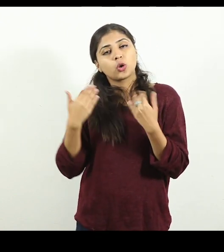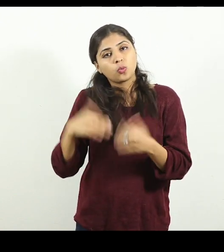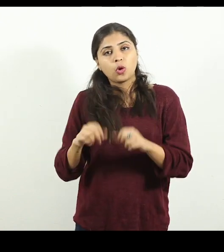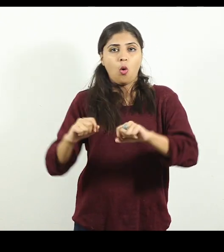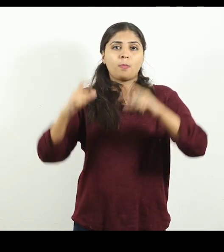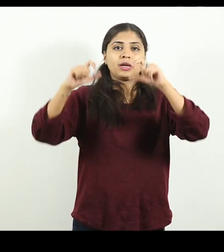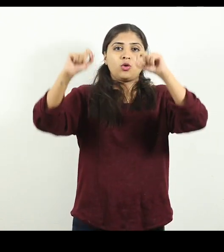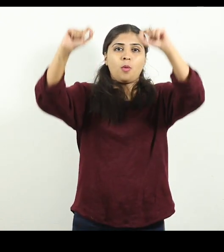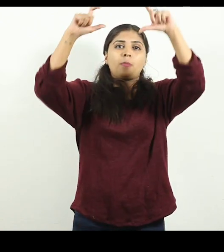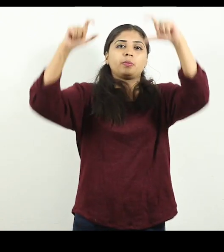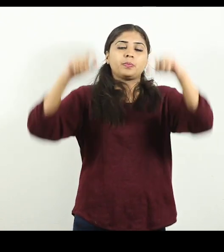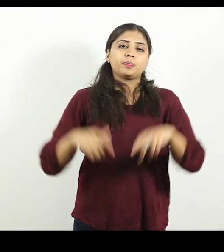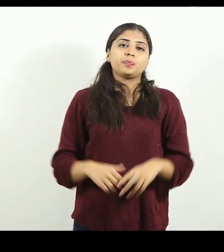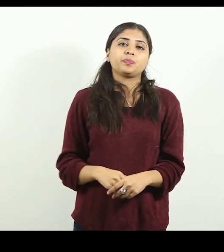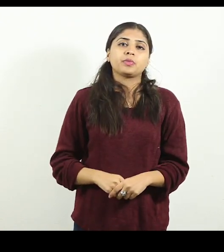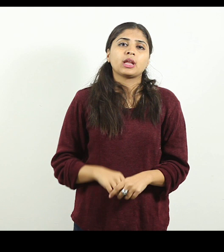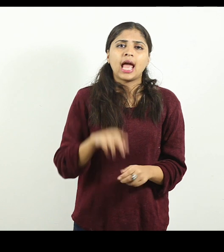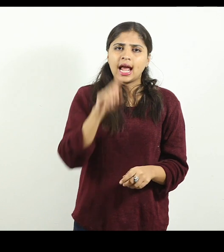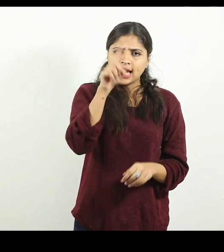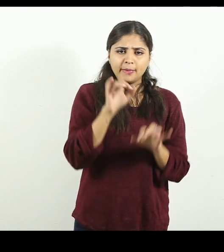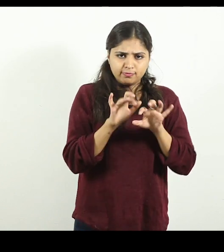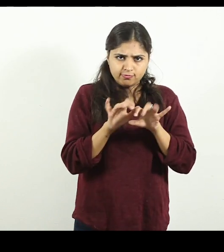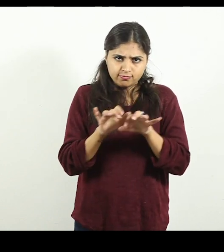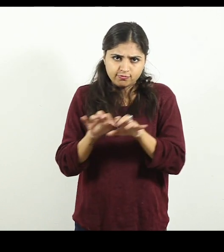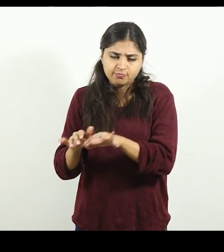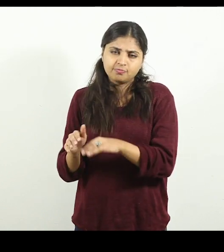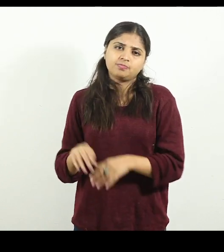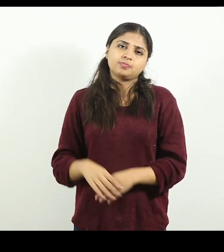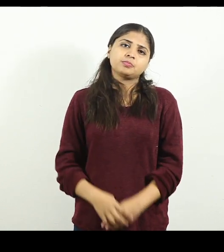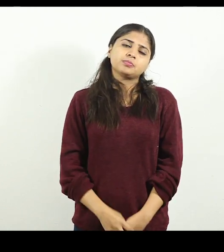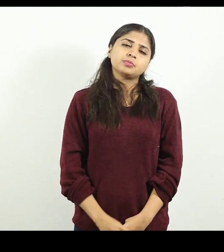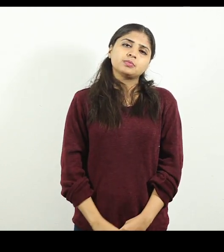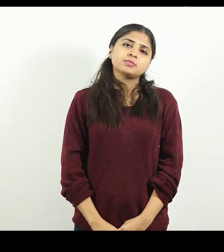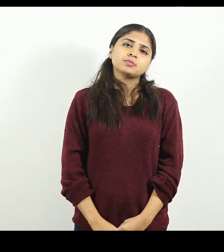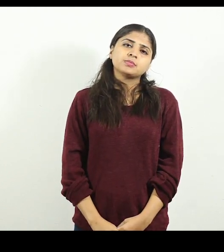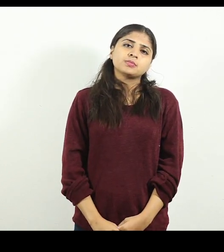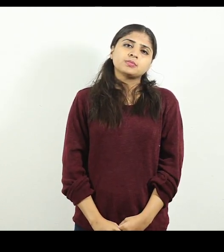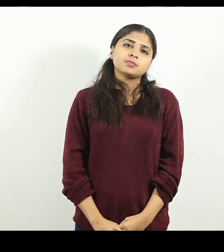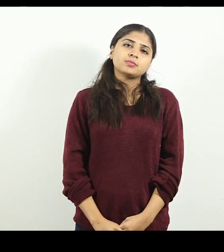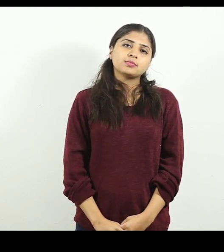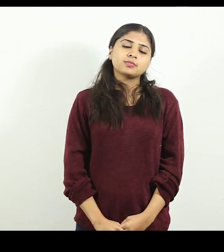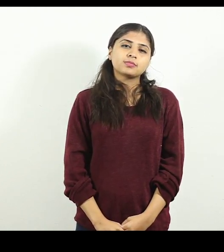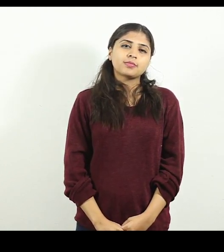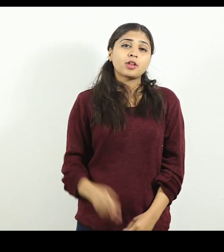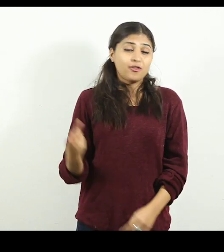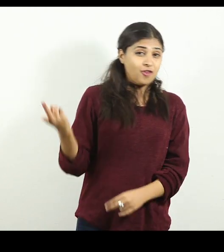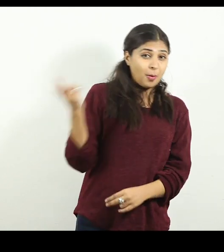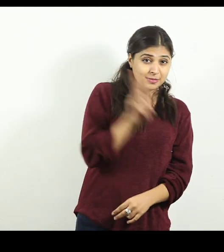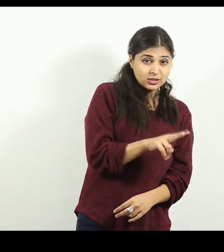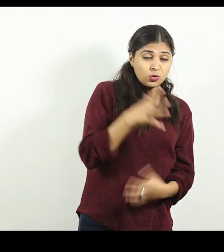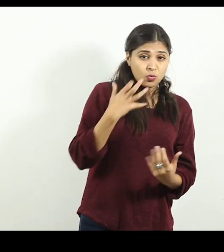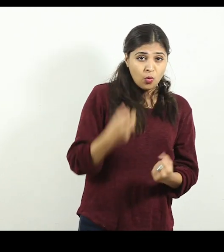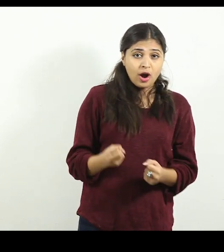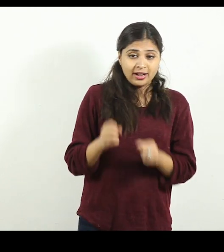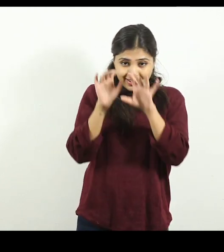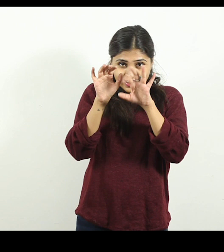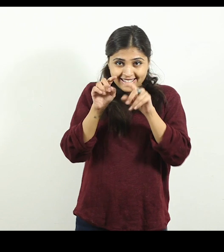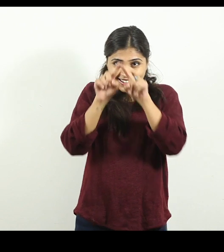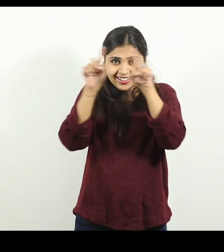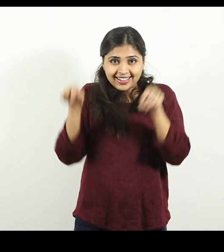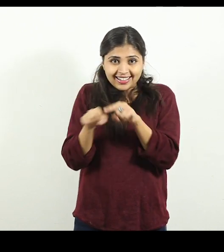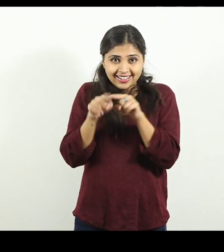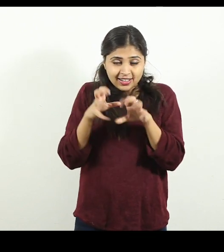footer area. To return to the body of the document, click Close Header and Footer on the Design tab under Header and